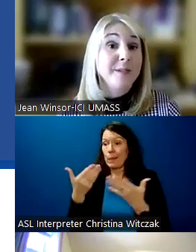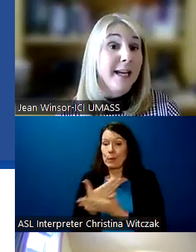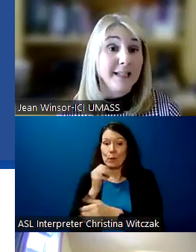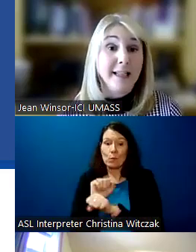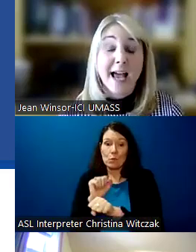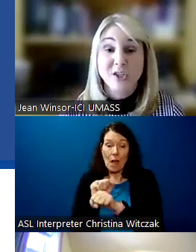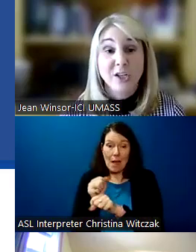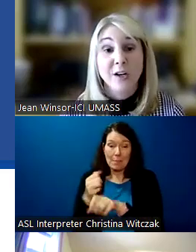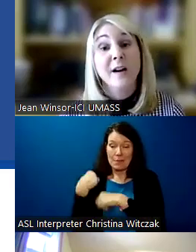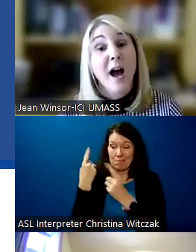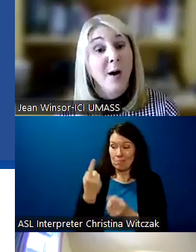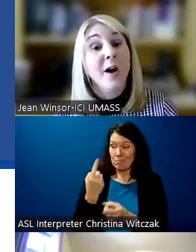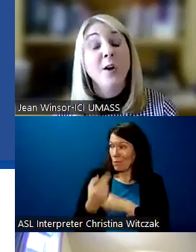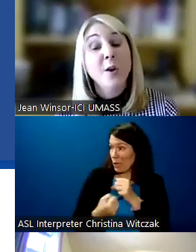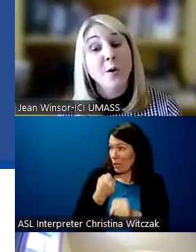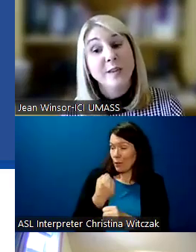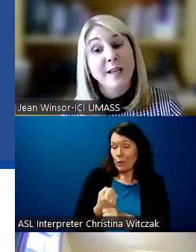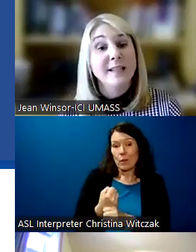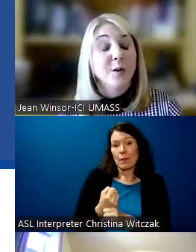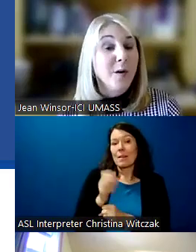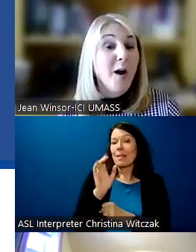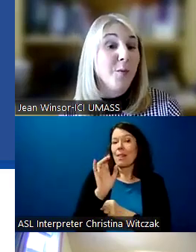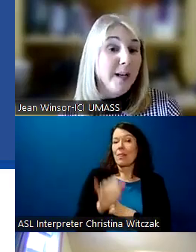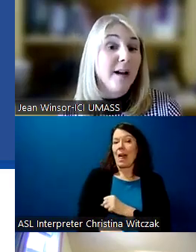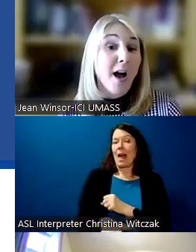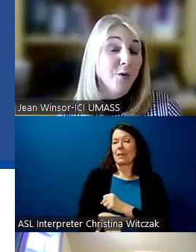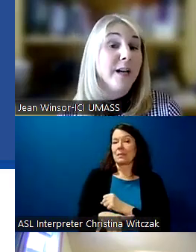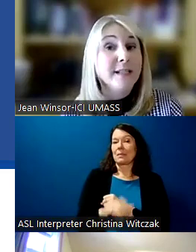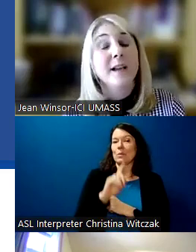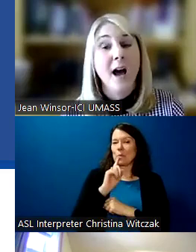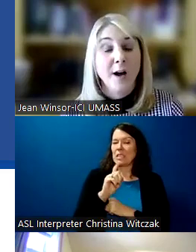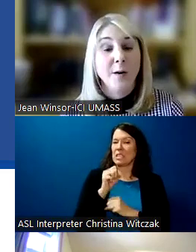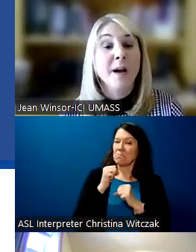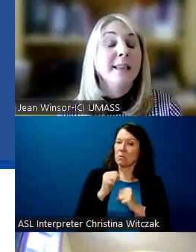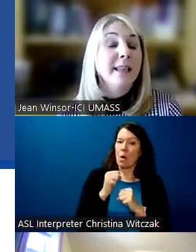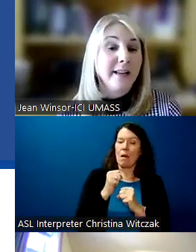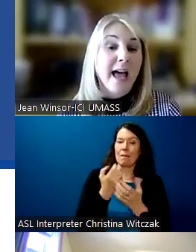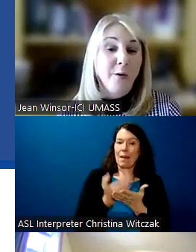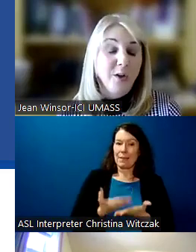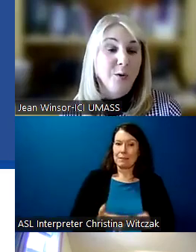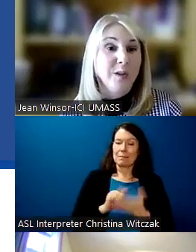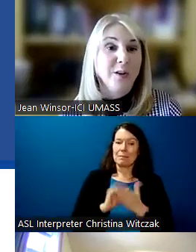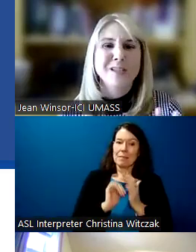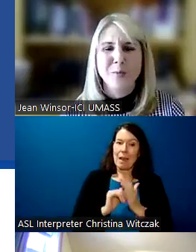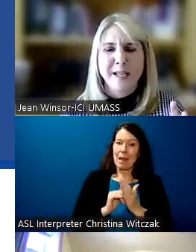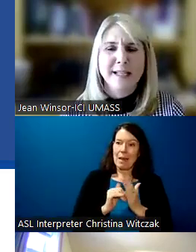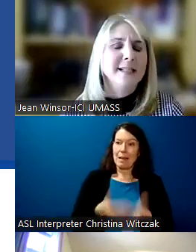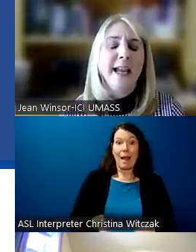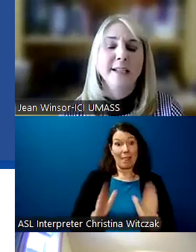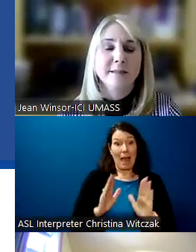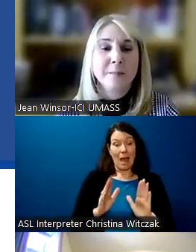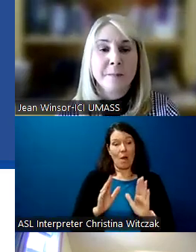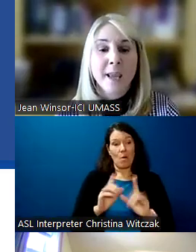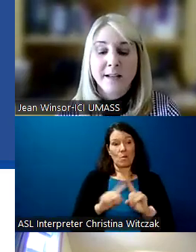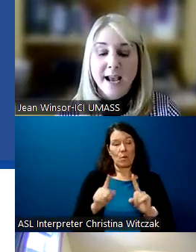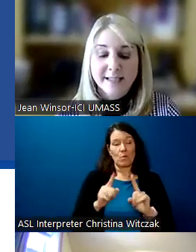have been obtained in the last year. Those are things that are pretty concrete, that allow you, that are still pretty